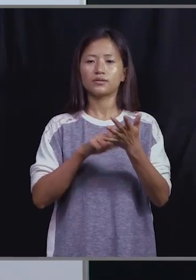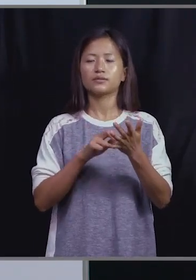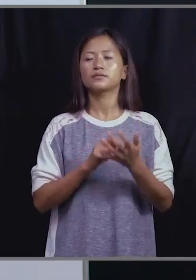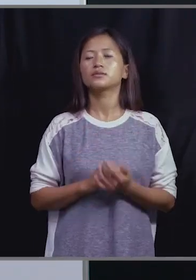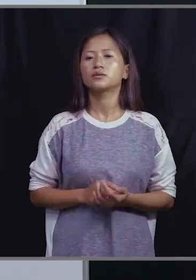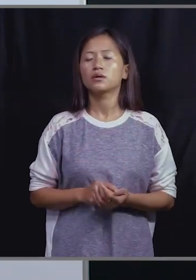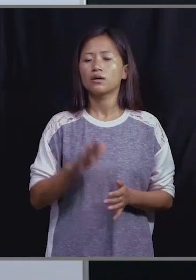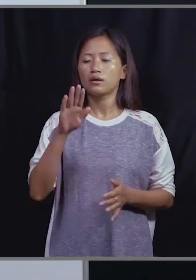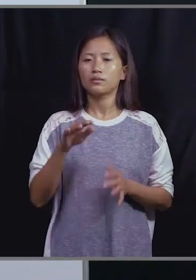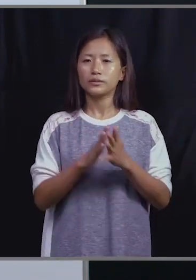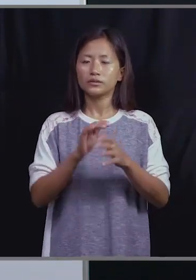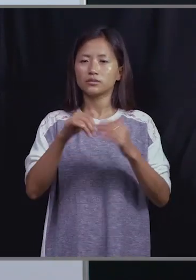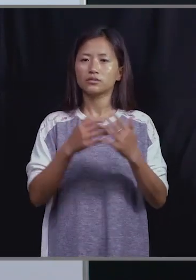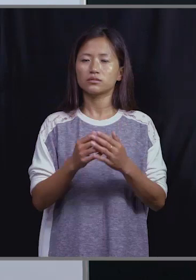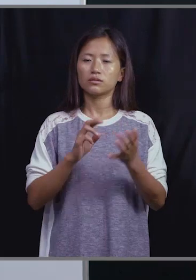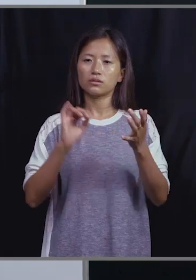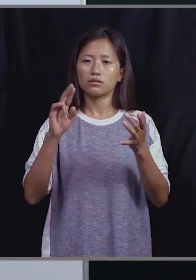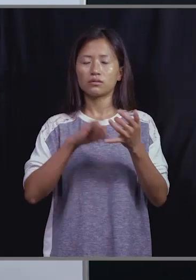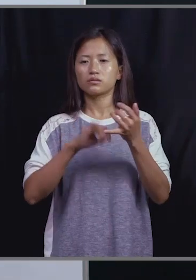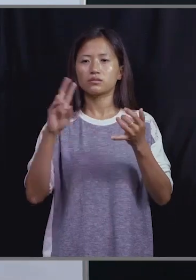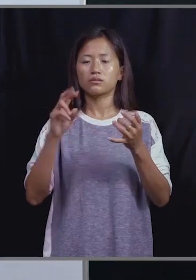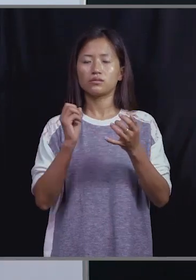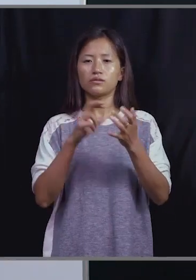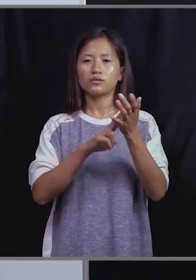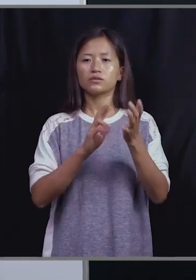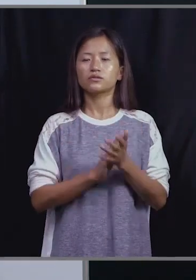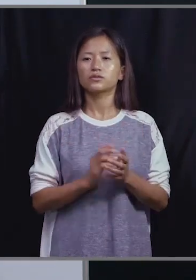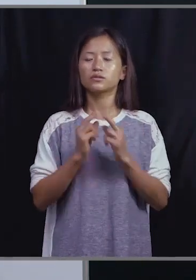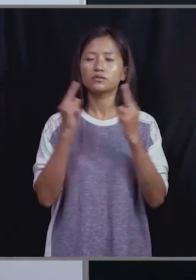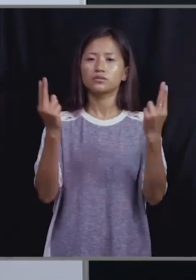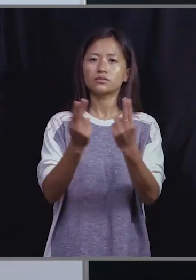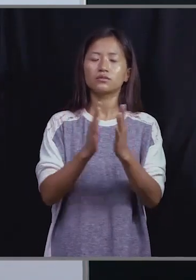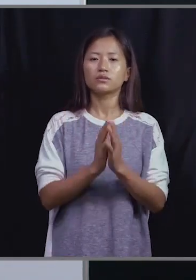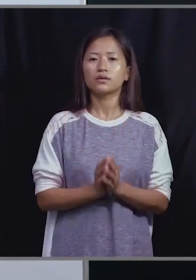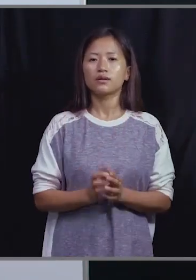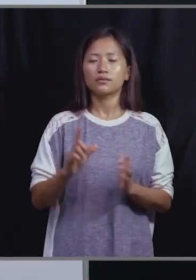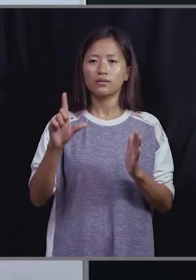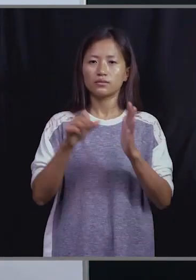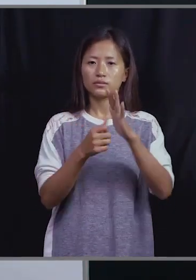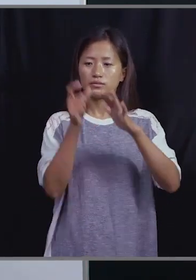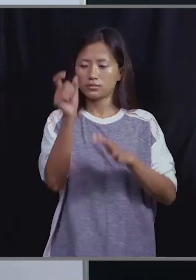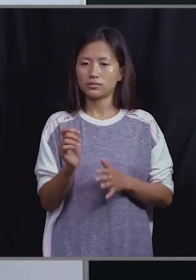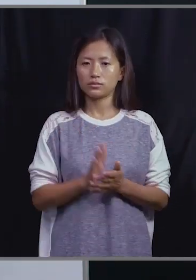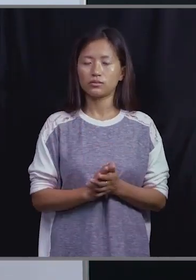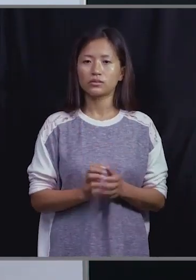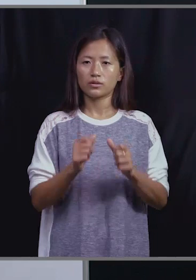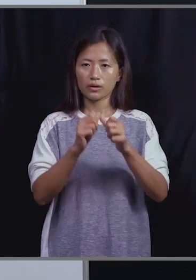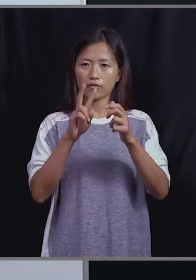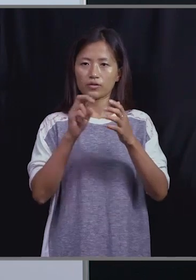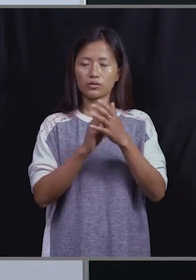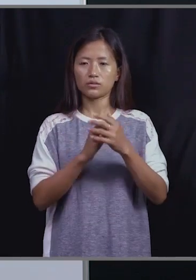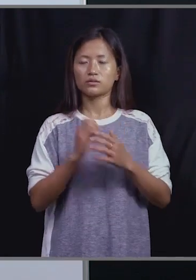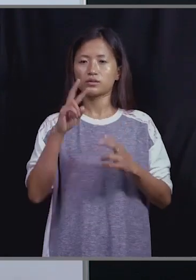happening in the Soviet Union, okay, the leader who wants to advocate a democratic form